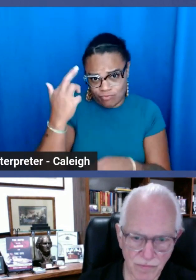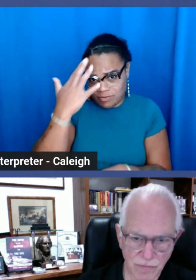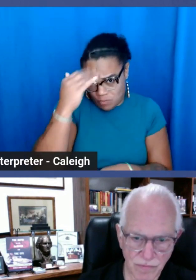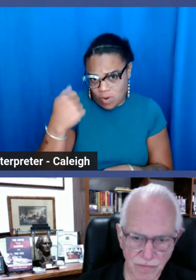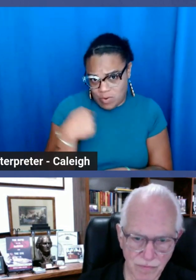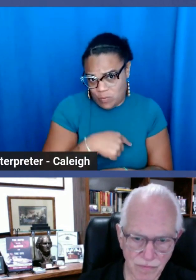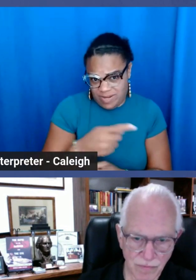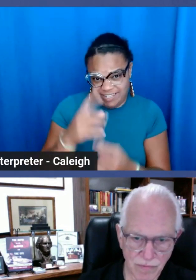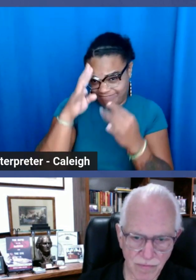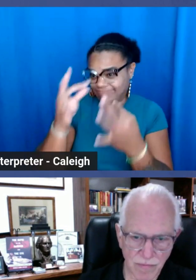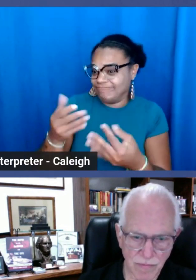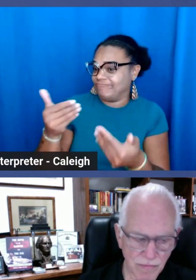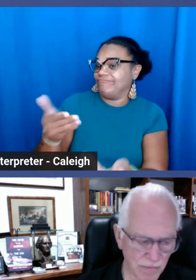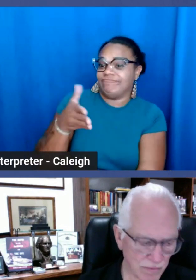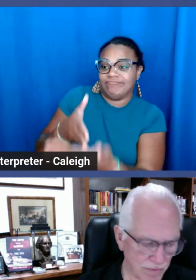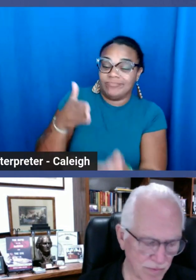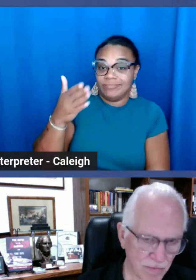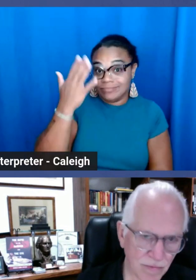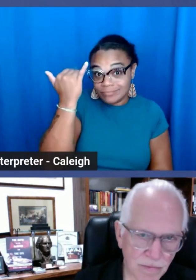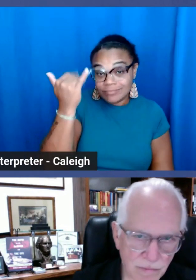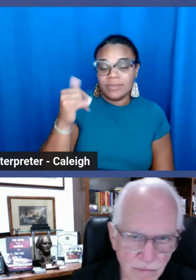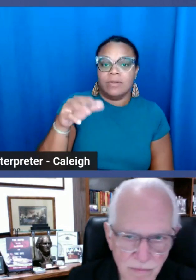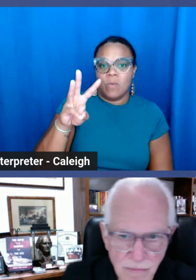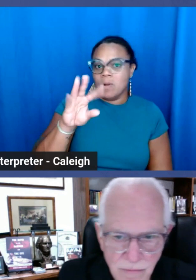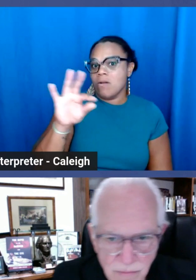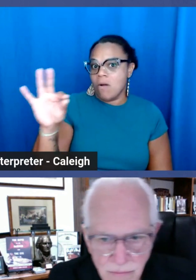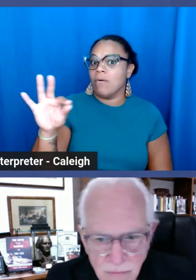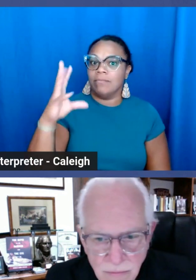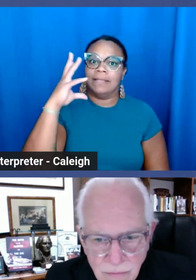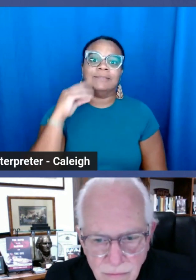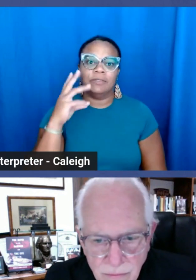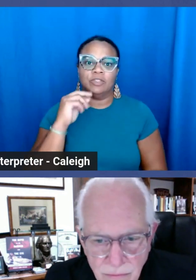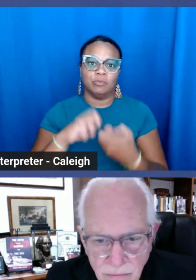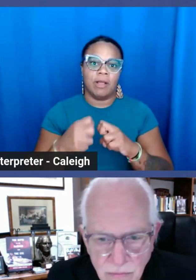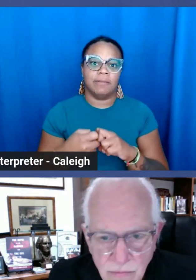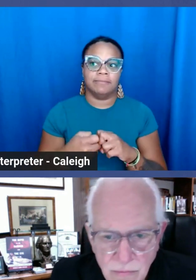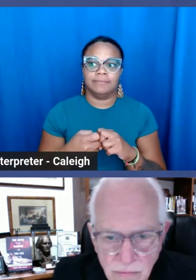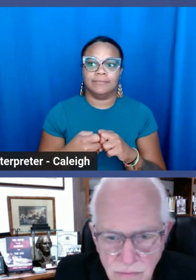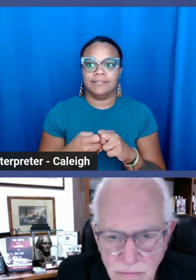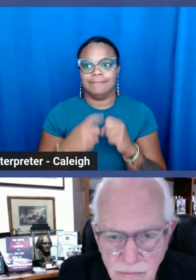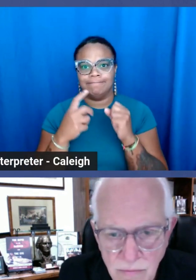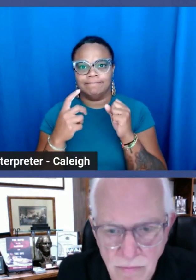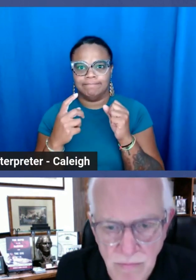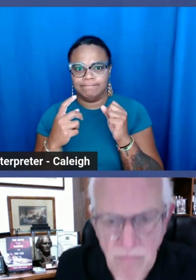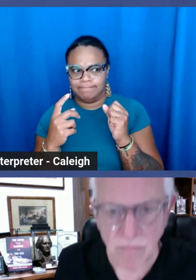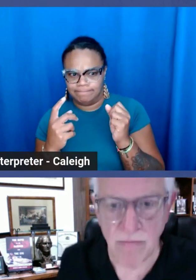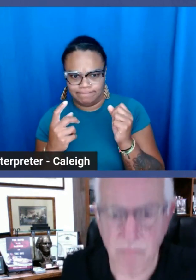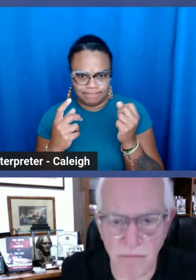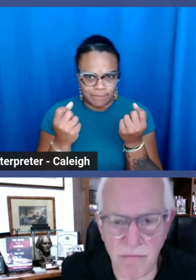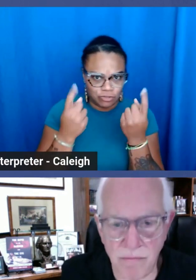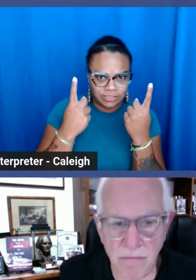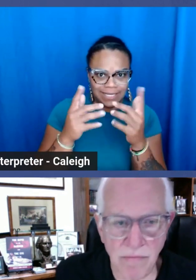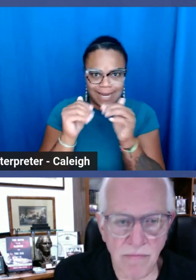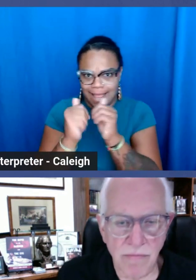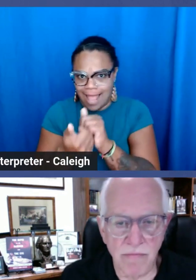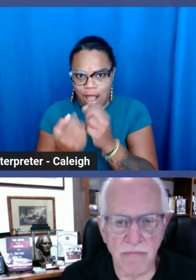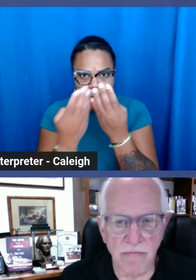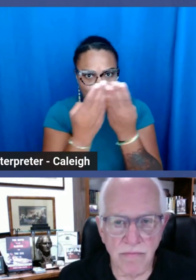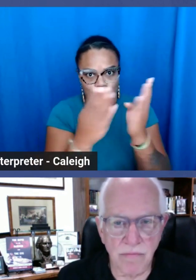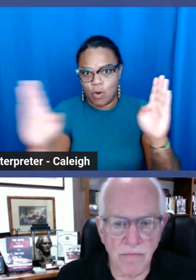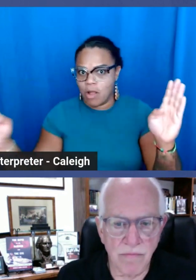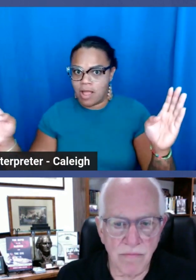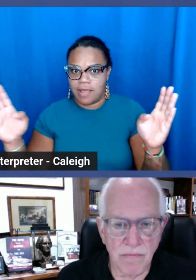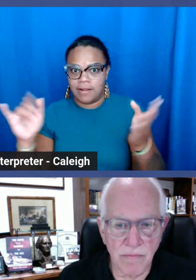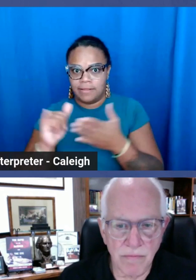itself had experienced problems with determining how broad the law would be interpreted with respect to its